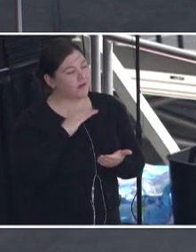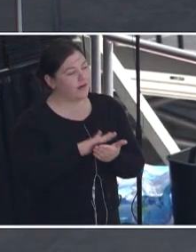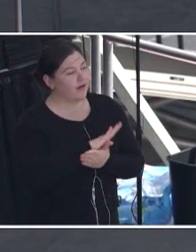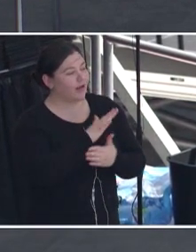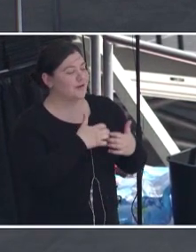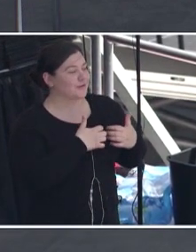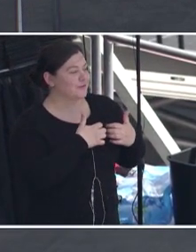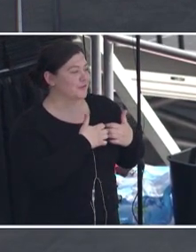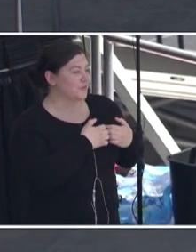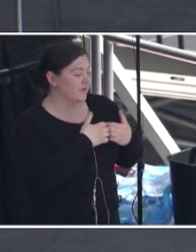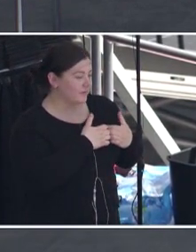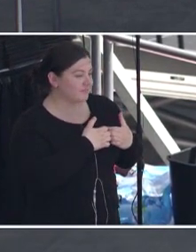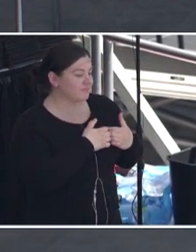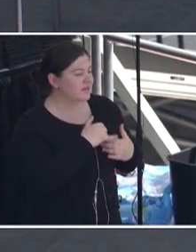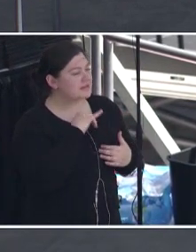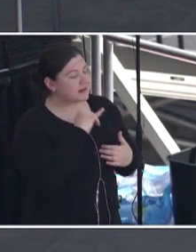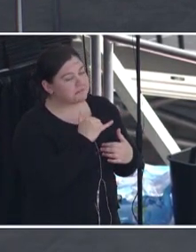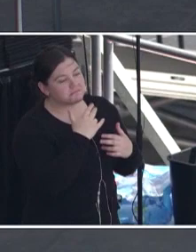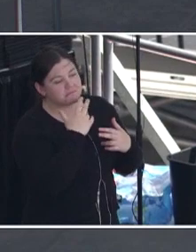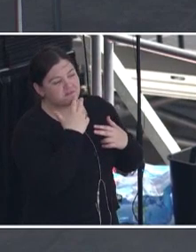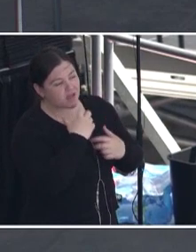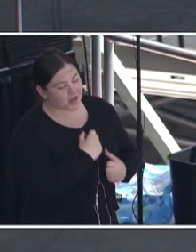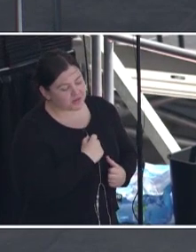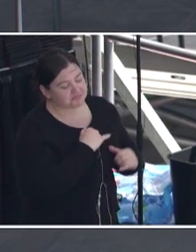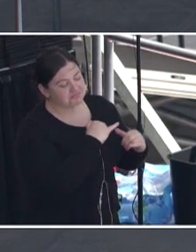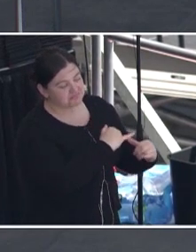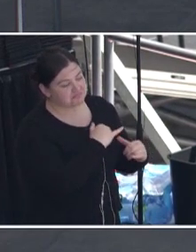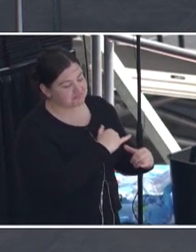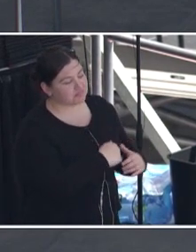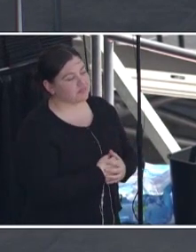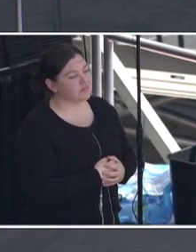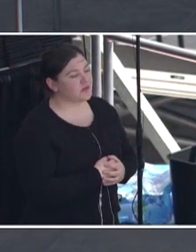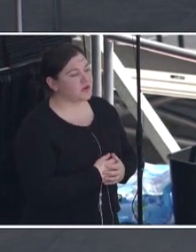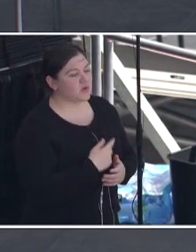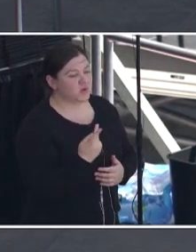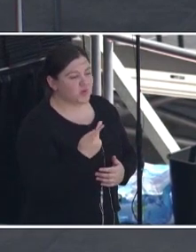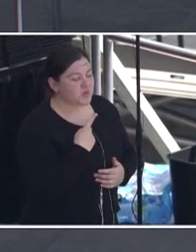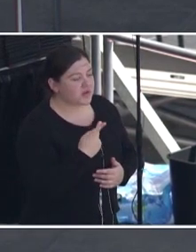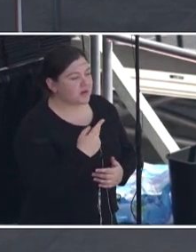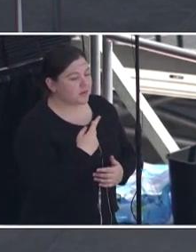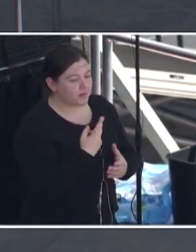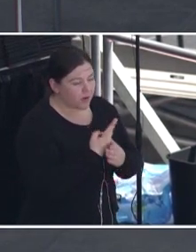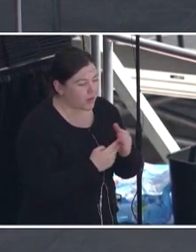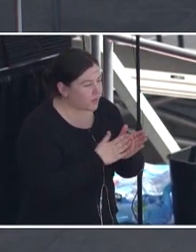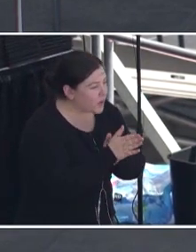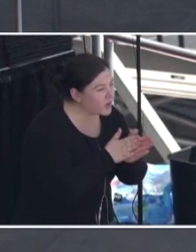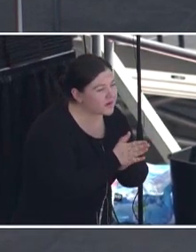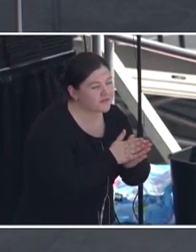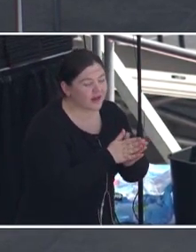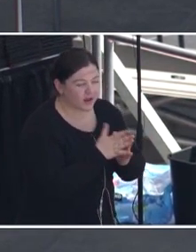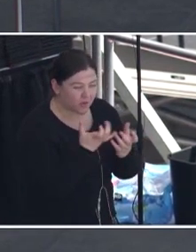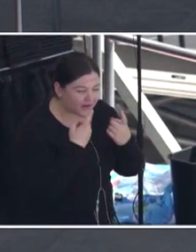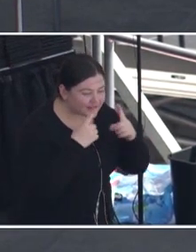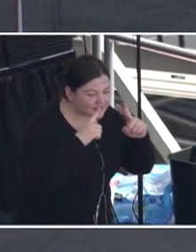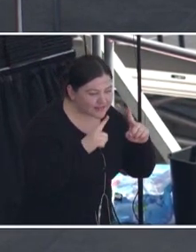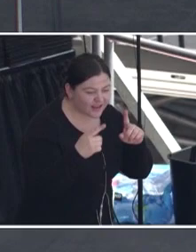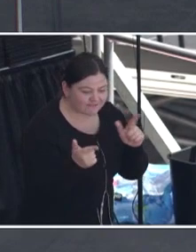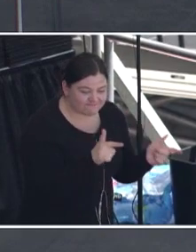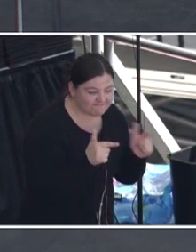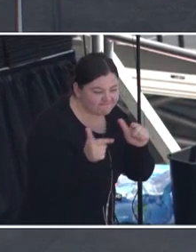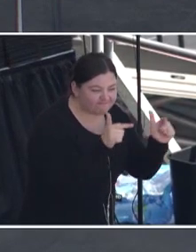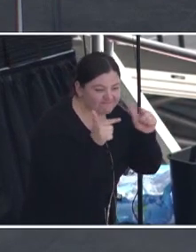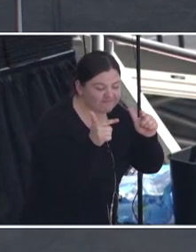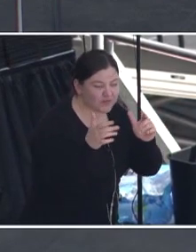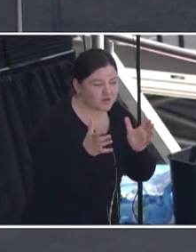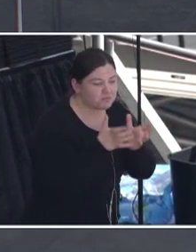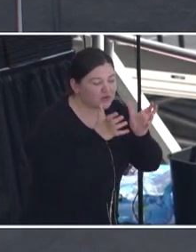same values. Together, we fed off each other's ambitions and achieved new career heights